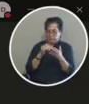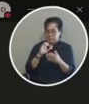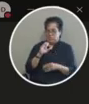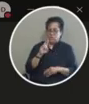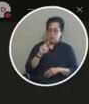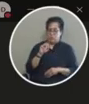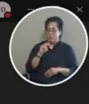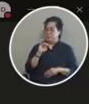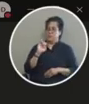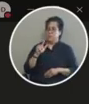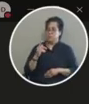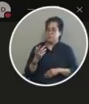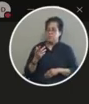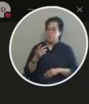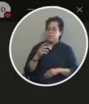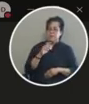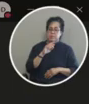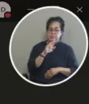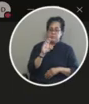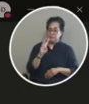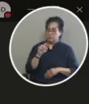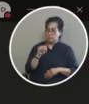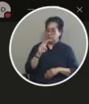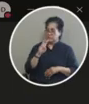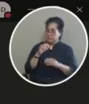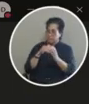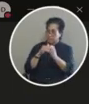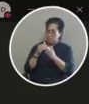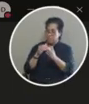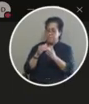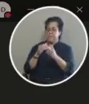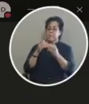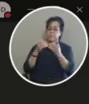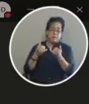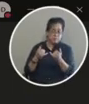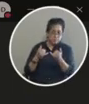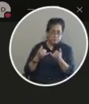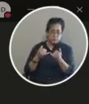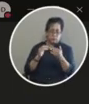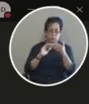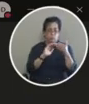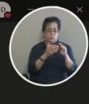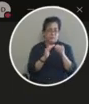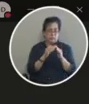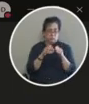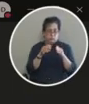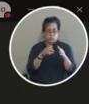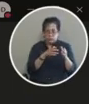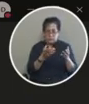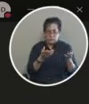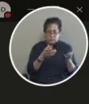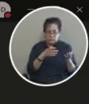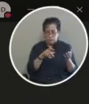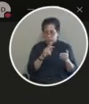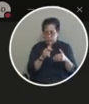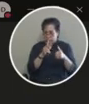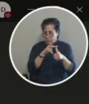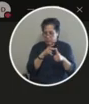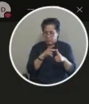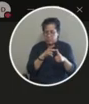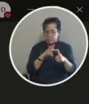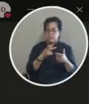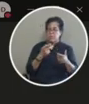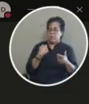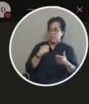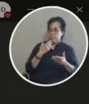just approved $18.6 million for fantasy, and now residential, where it's a priority. I think we're going to have